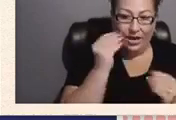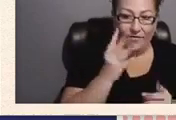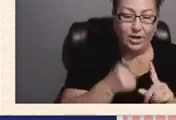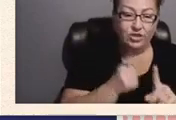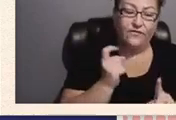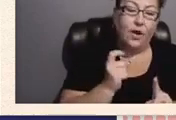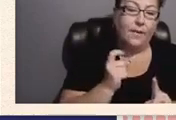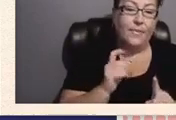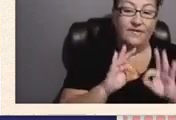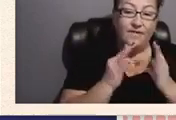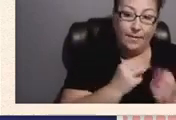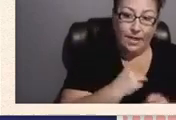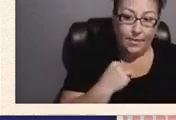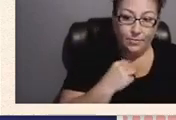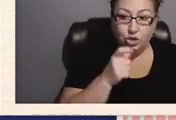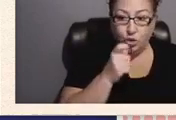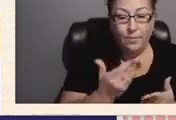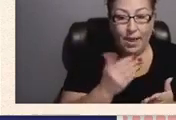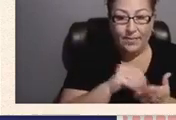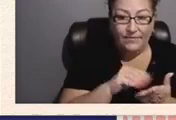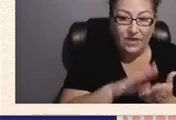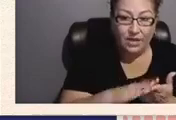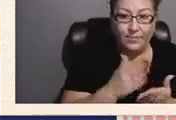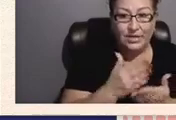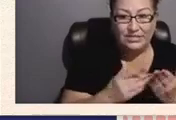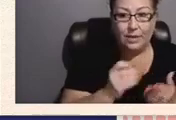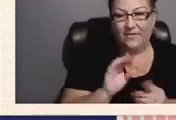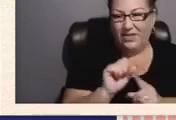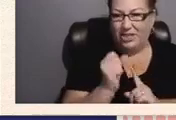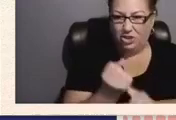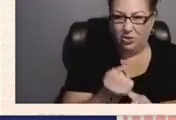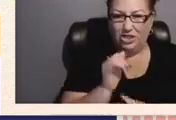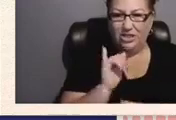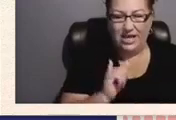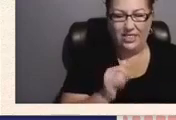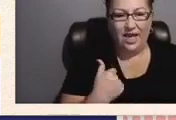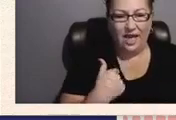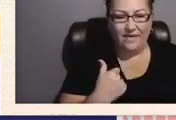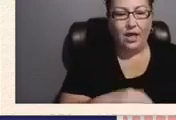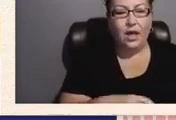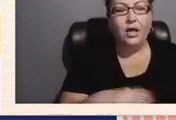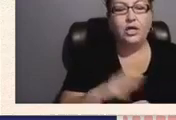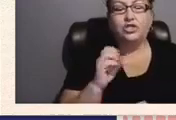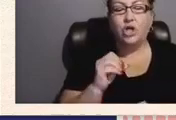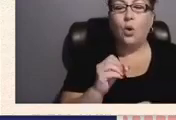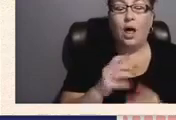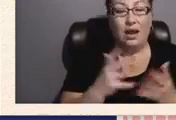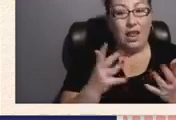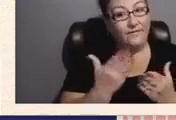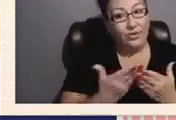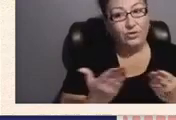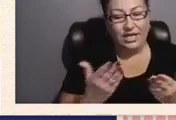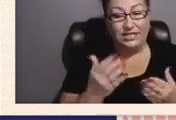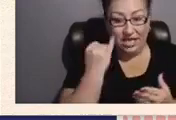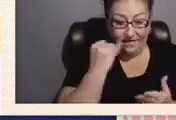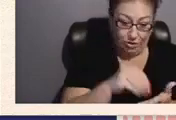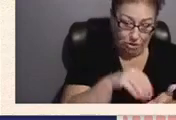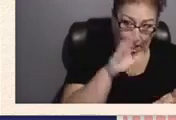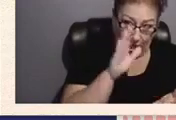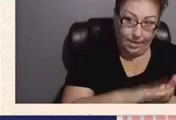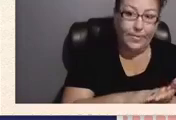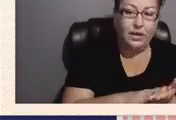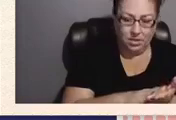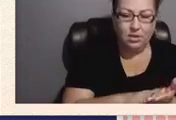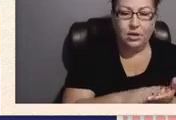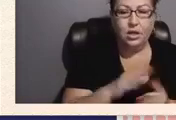family members who may have documented some of the situations that David has. So a lot of those things, if it's written down and documented, Social